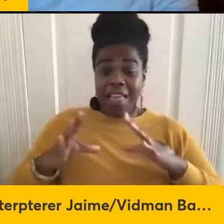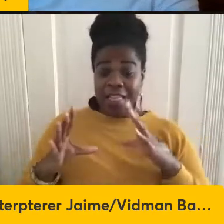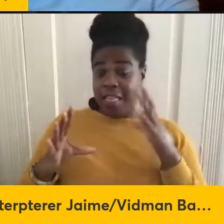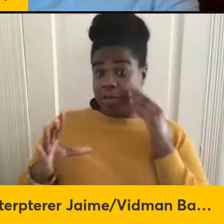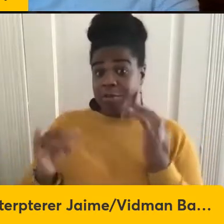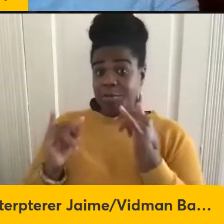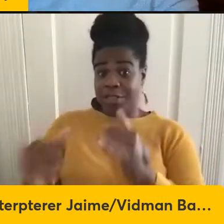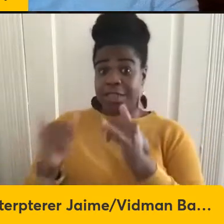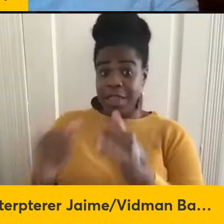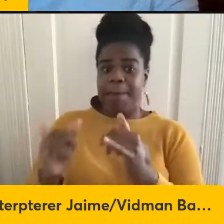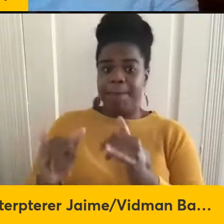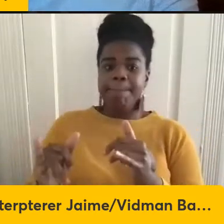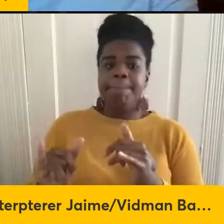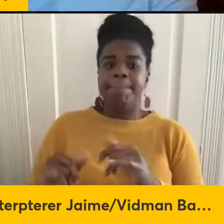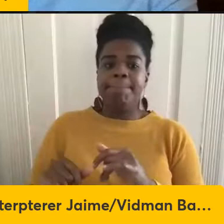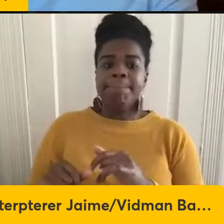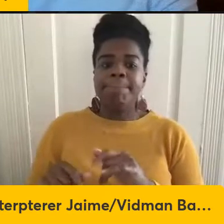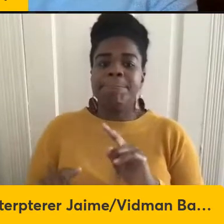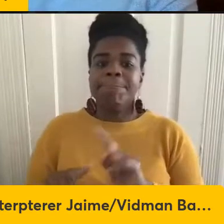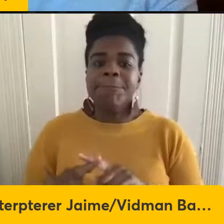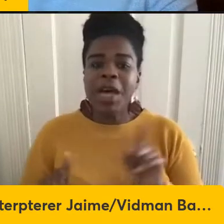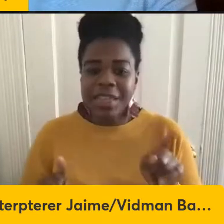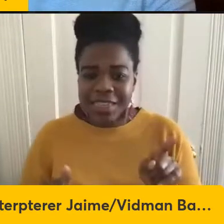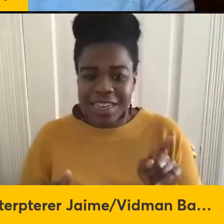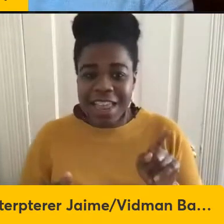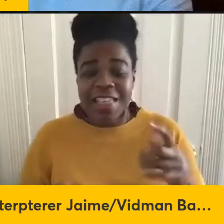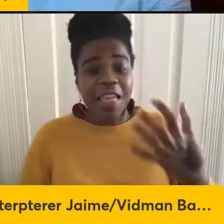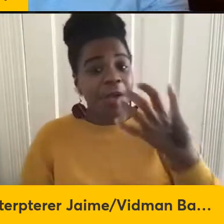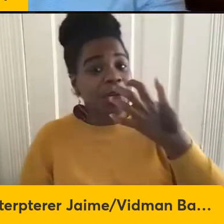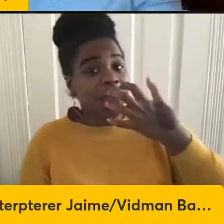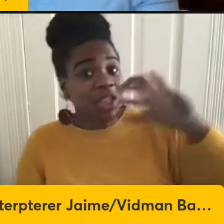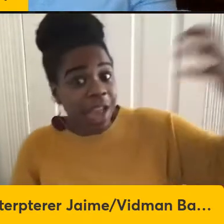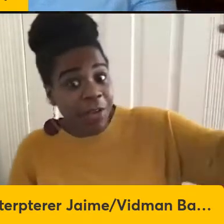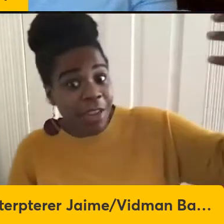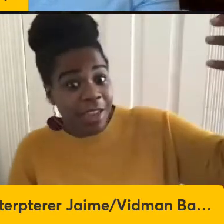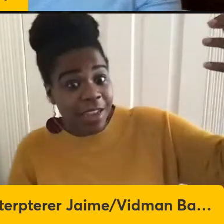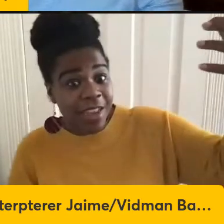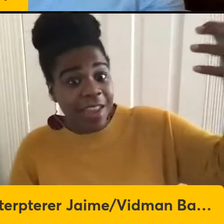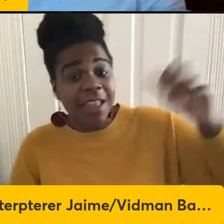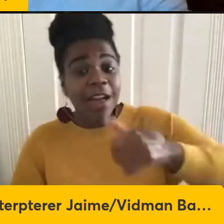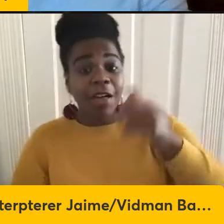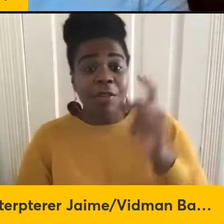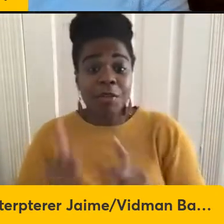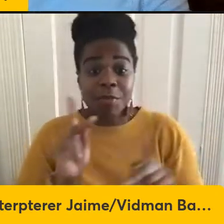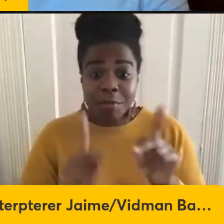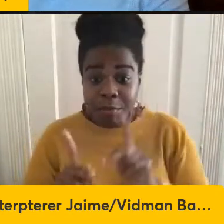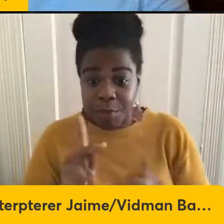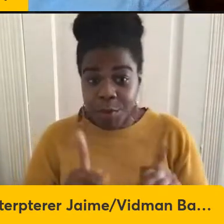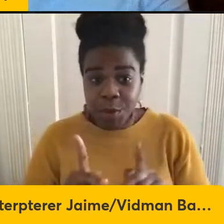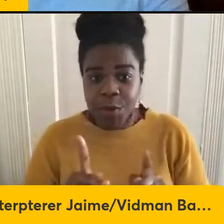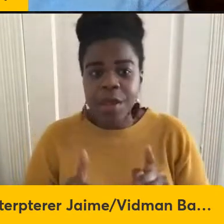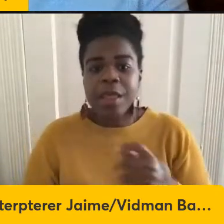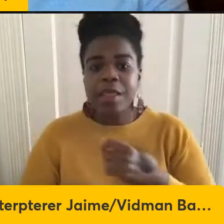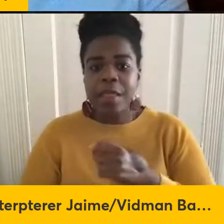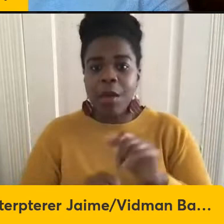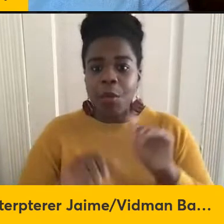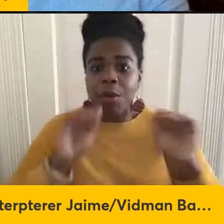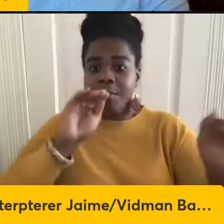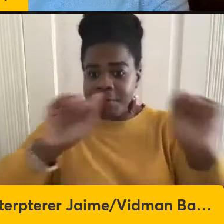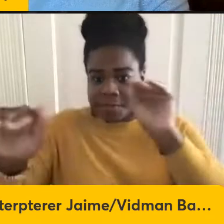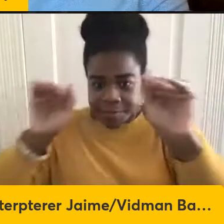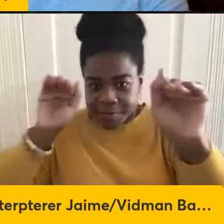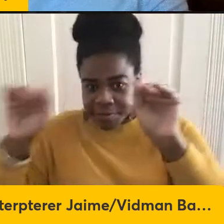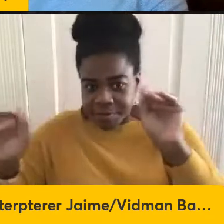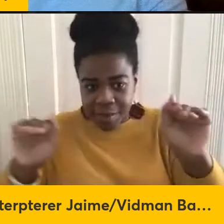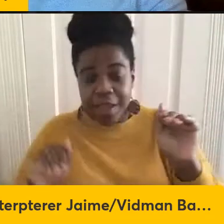things that I was experiencing, but it was just that they were shouting out. They were the other people that were making it known. So when we